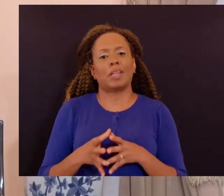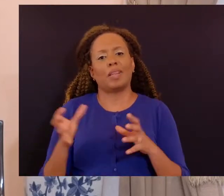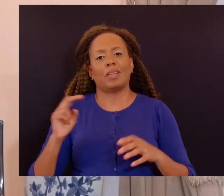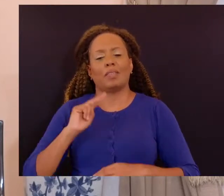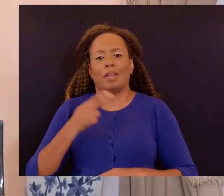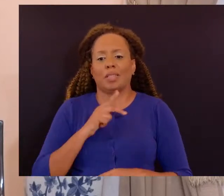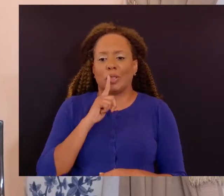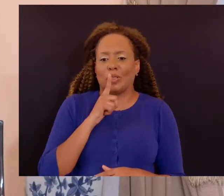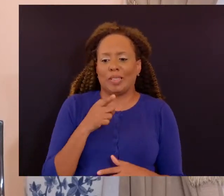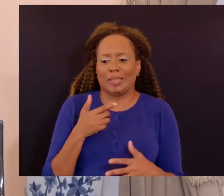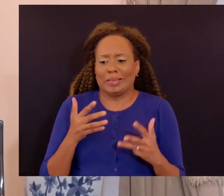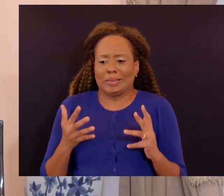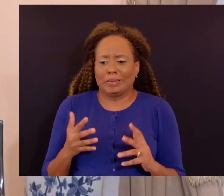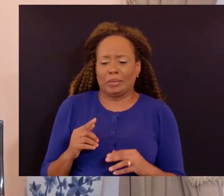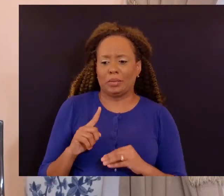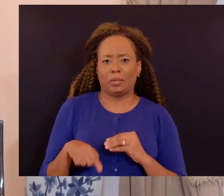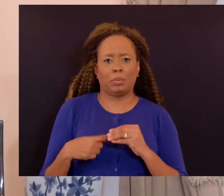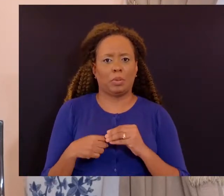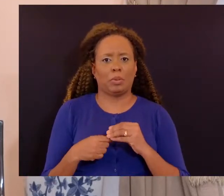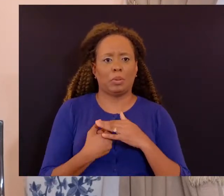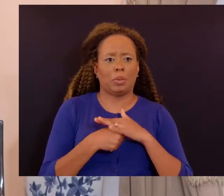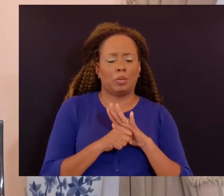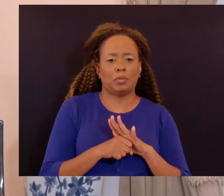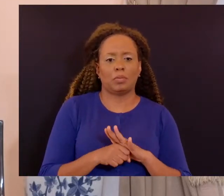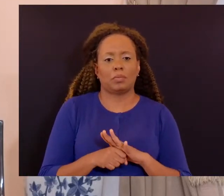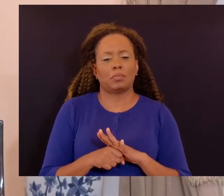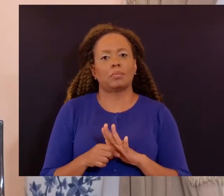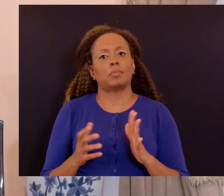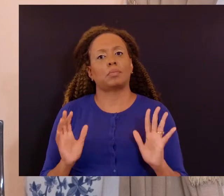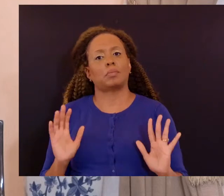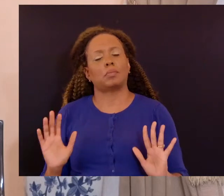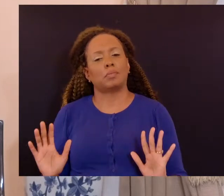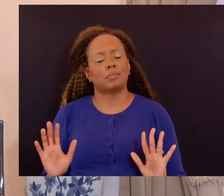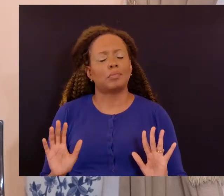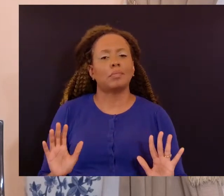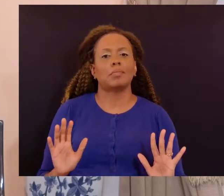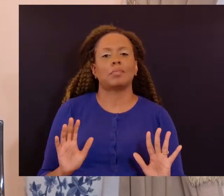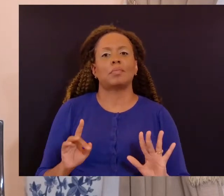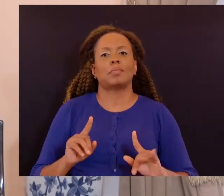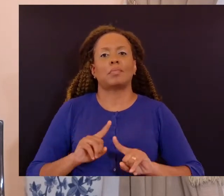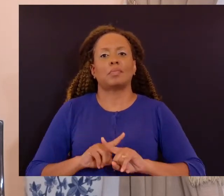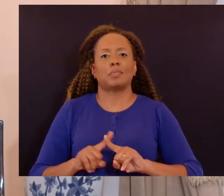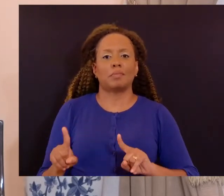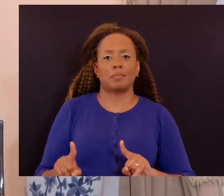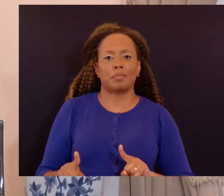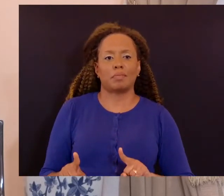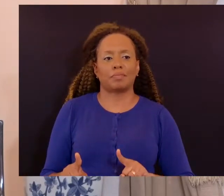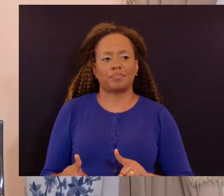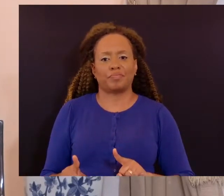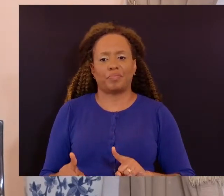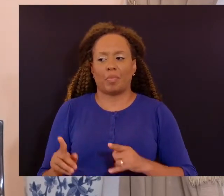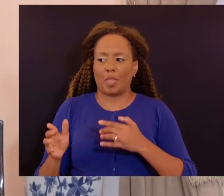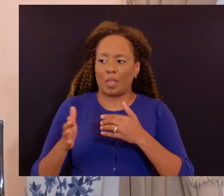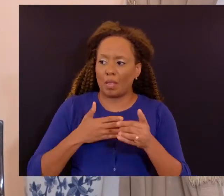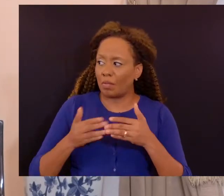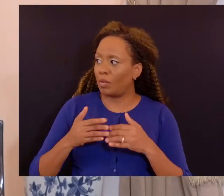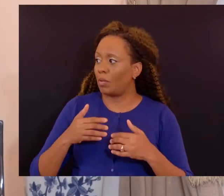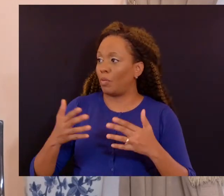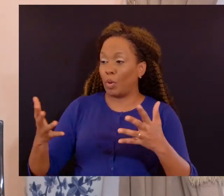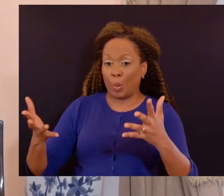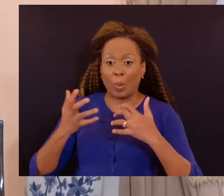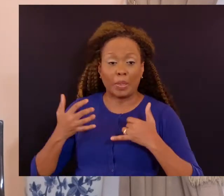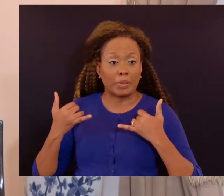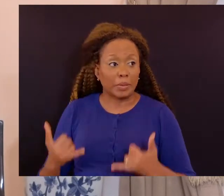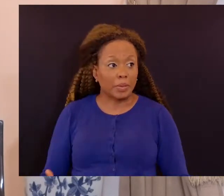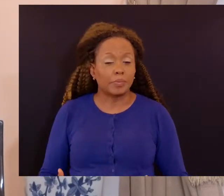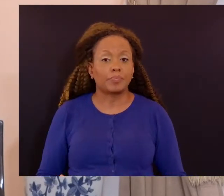this pandemic. And therefore, we owe it to these students to see past what we might want at this point in